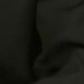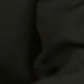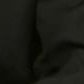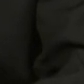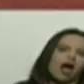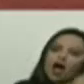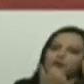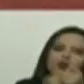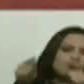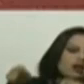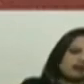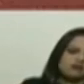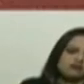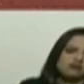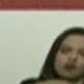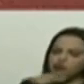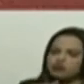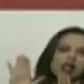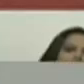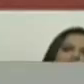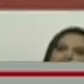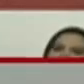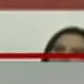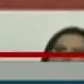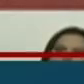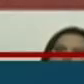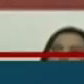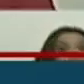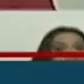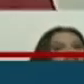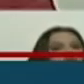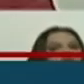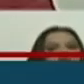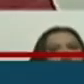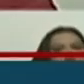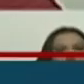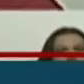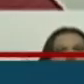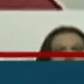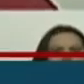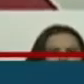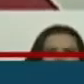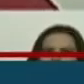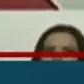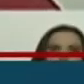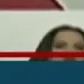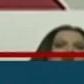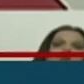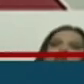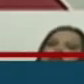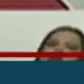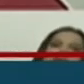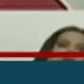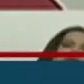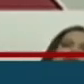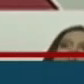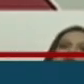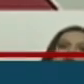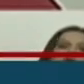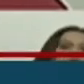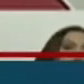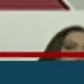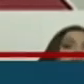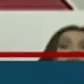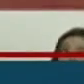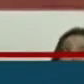against corruption. During a press conference, the leader pointed out that the political organization will not cover up any criminal act and that it will continue to